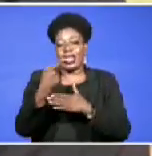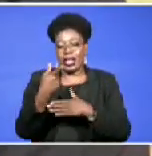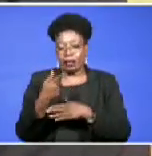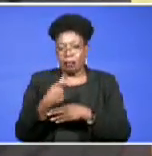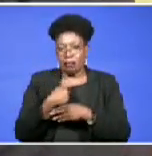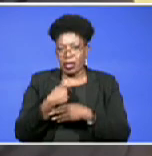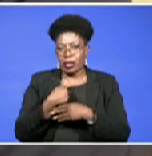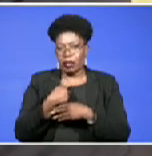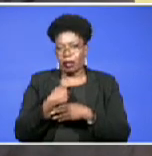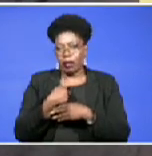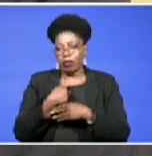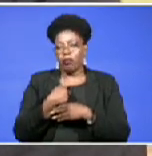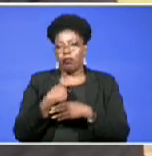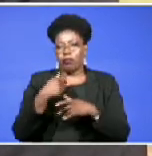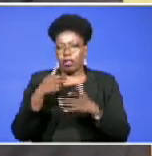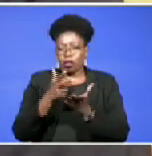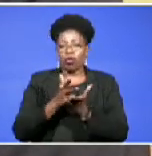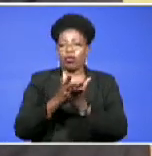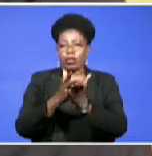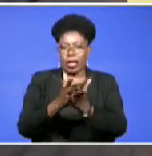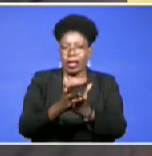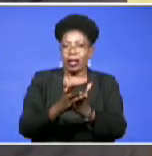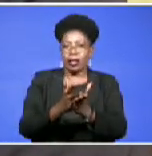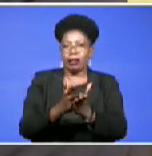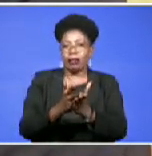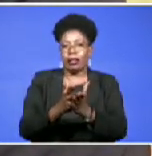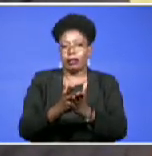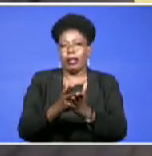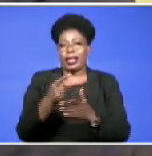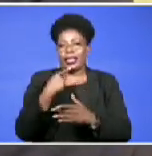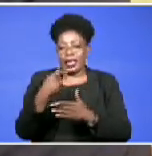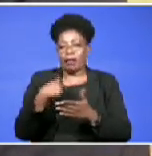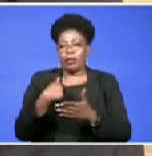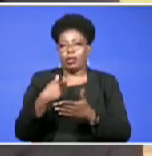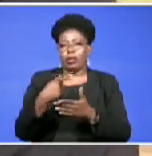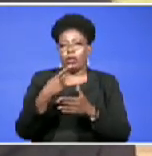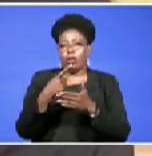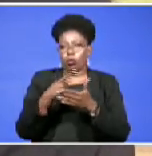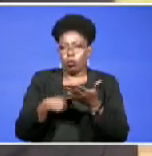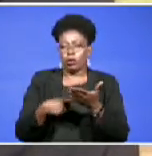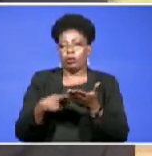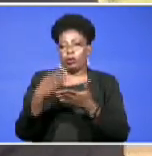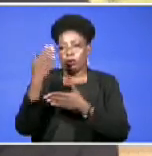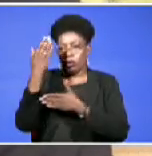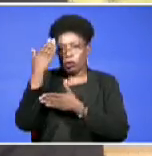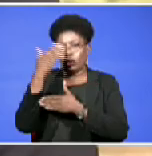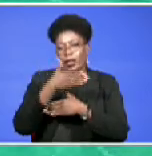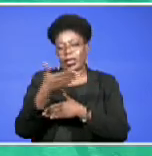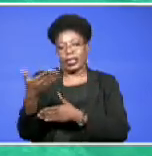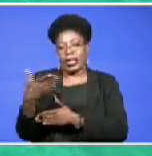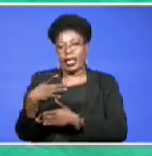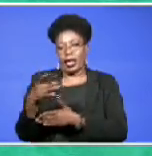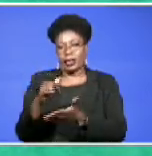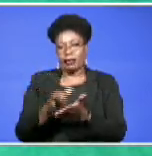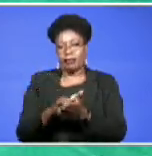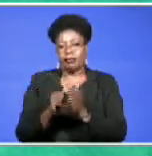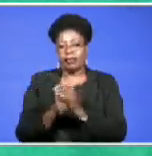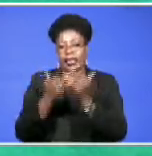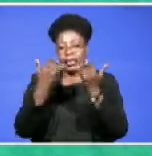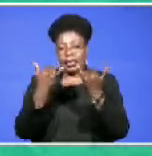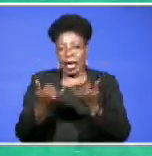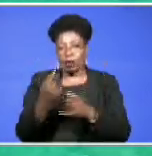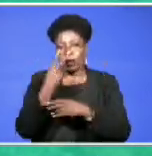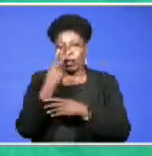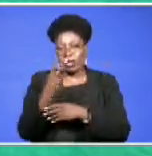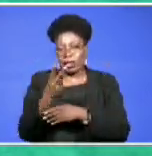my race. And they let me know all the rules and tell me not to break the laws and stuff like that. Now, will we